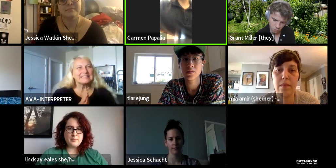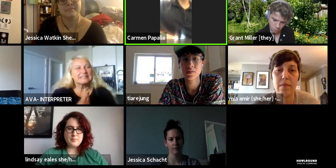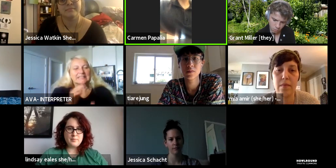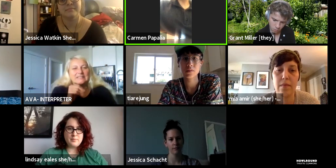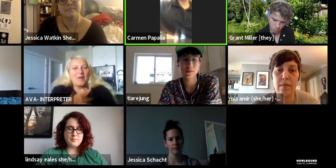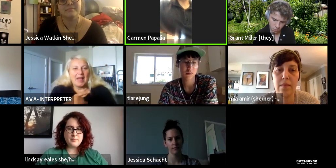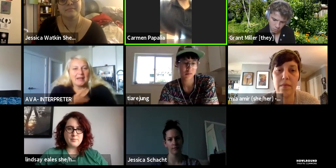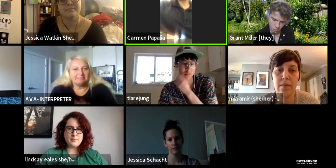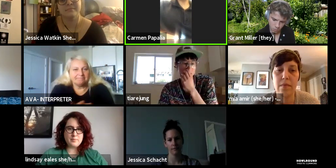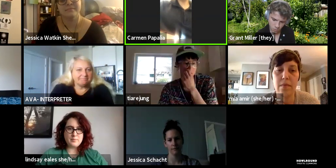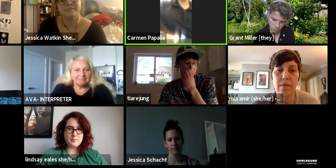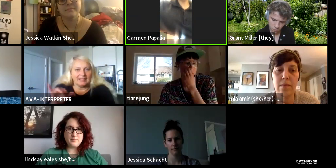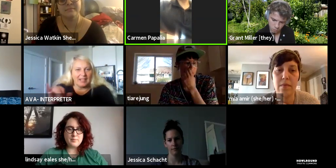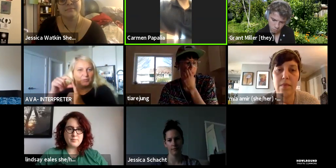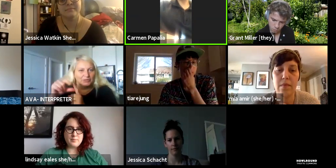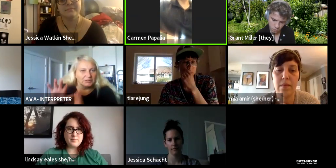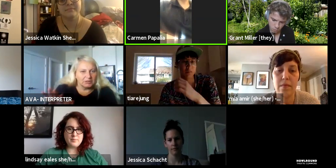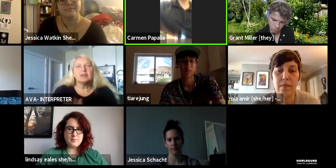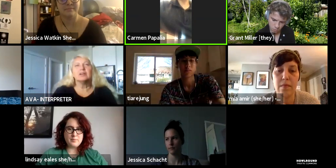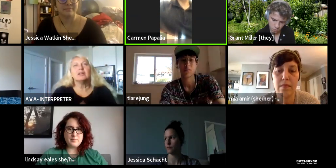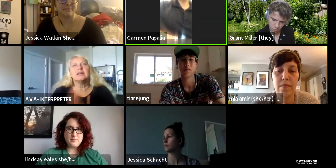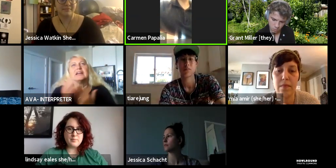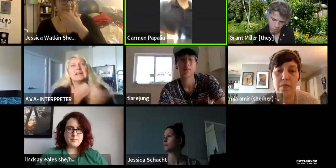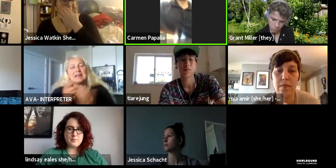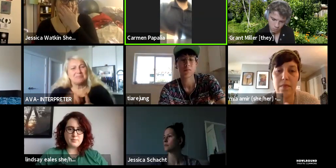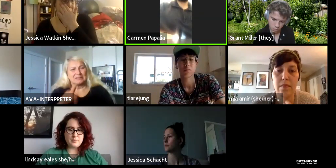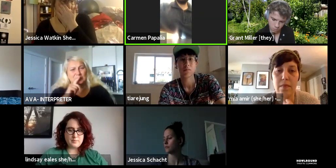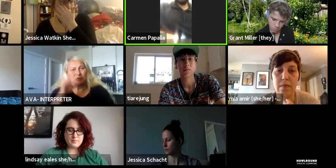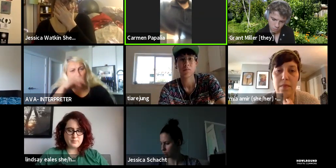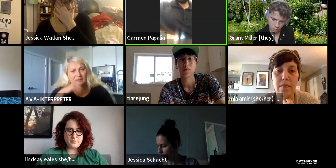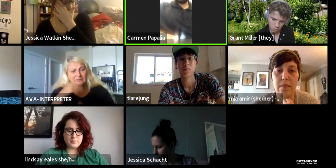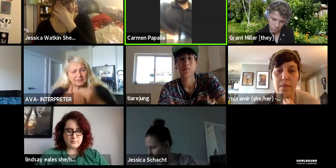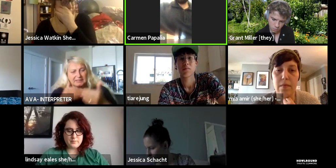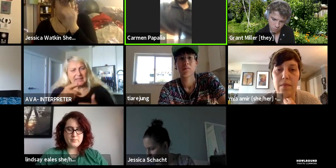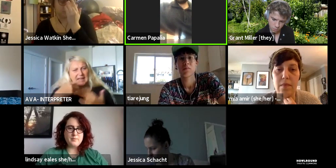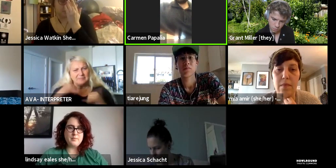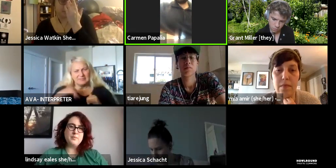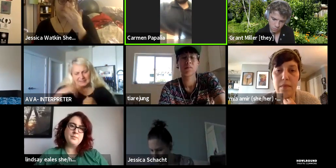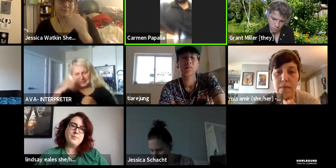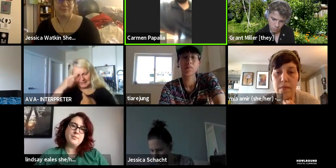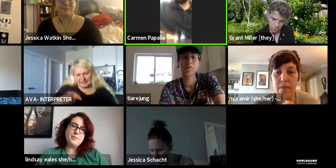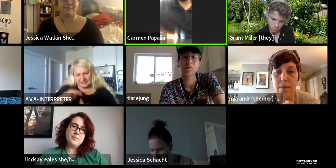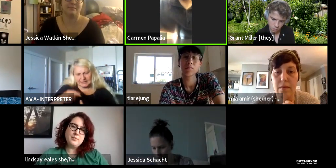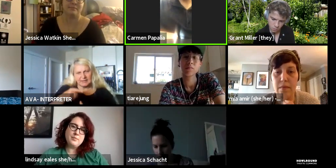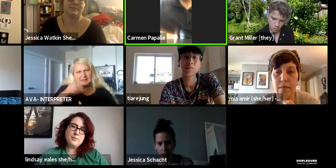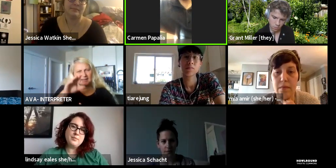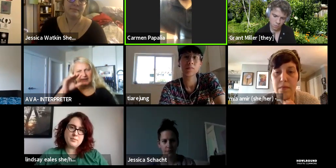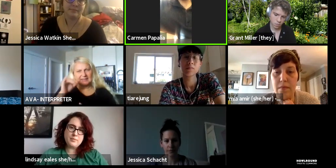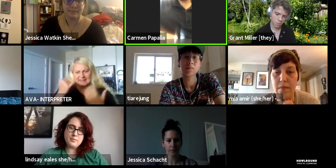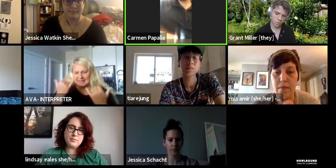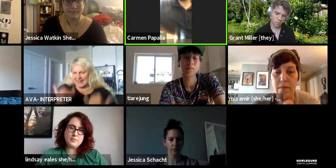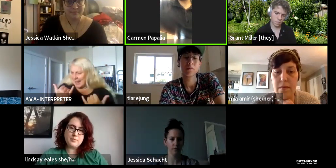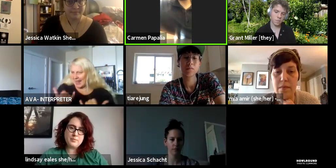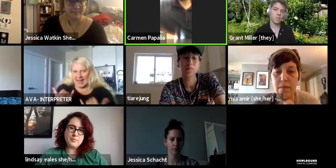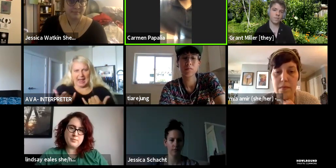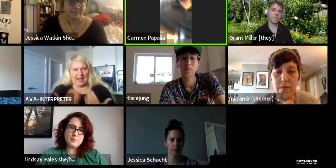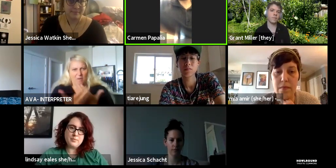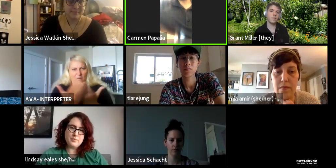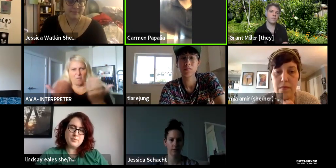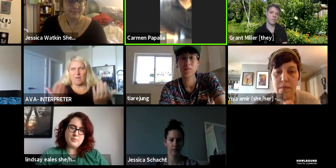it's strange, because like I haven't quite processed like this moment that we're in right